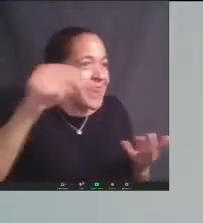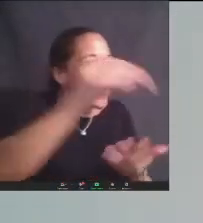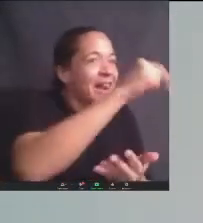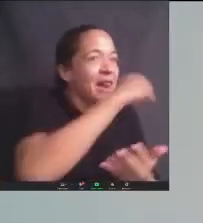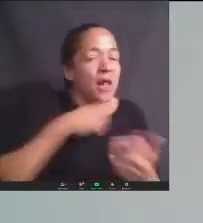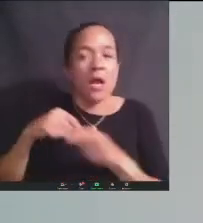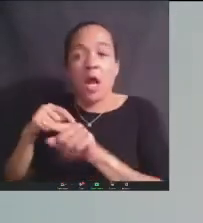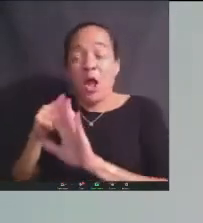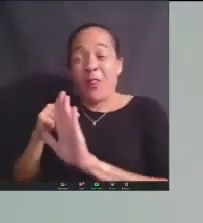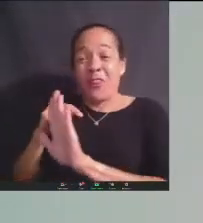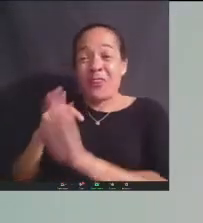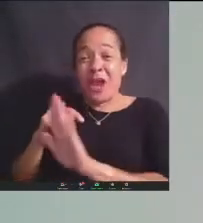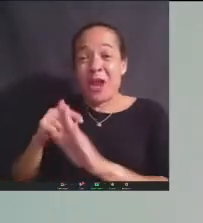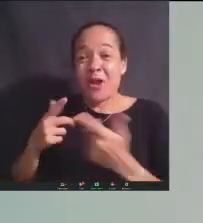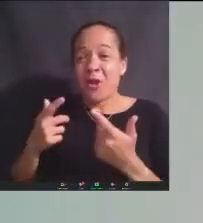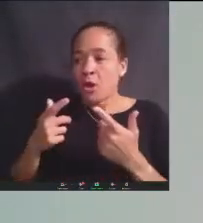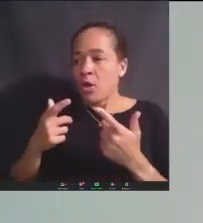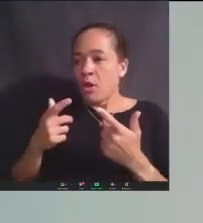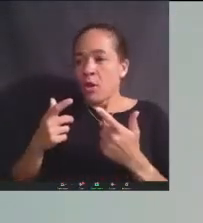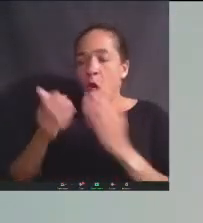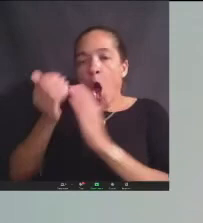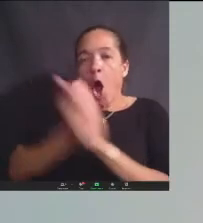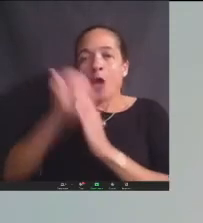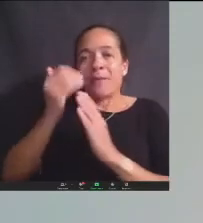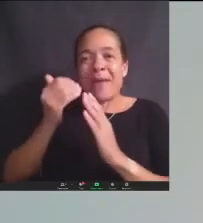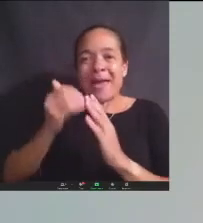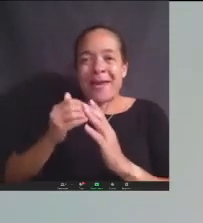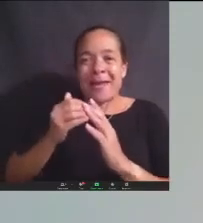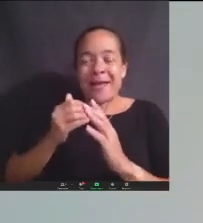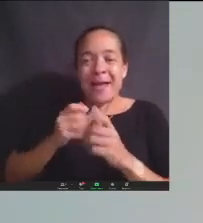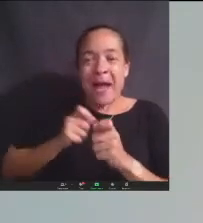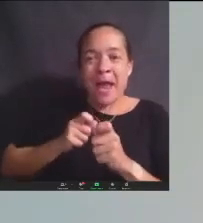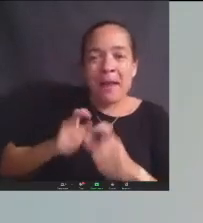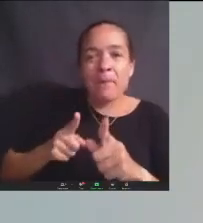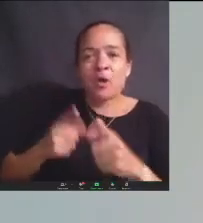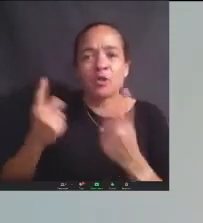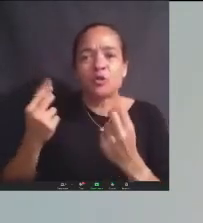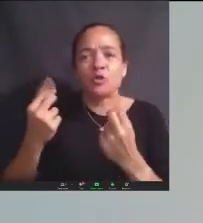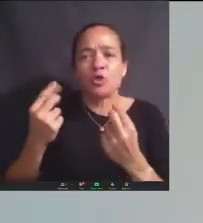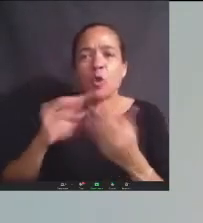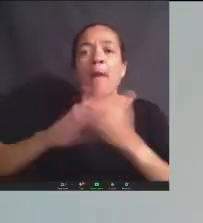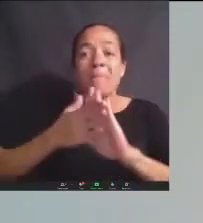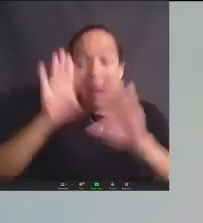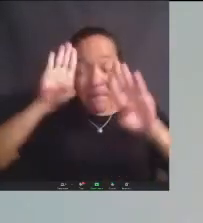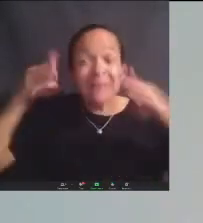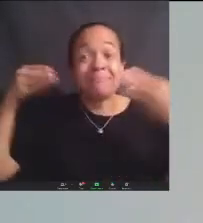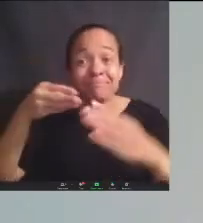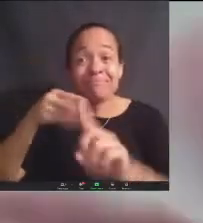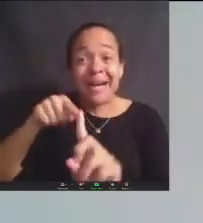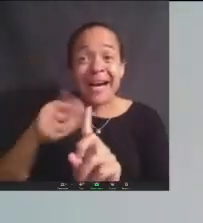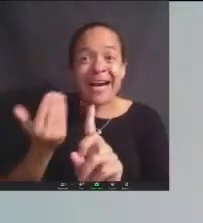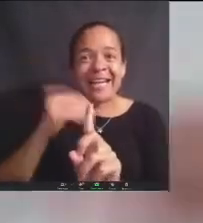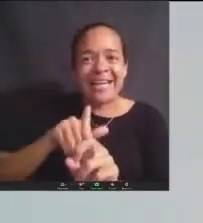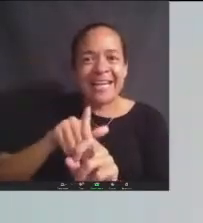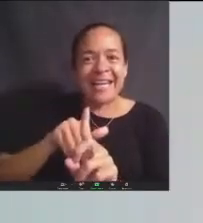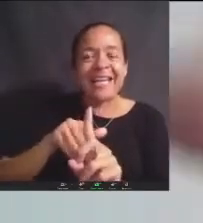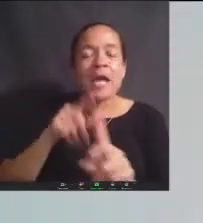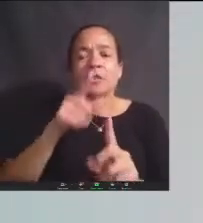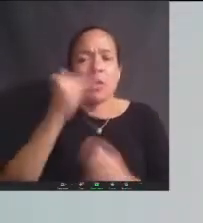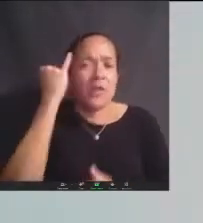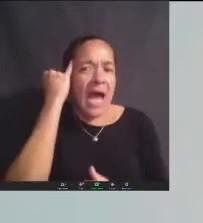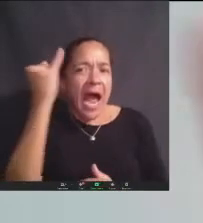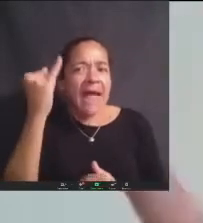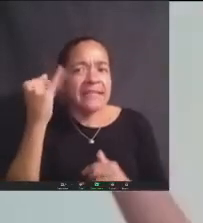themselves. And so this idea that having greater diversity automatically leads to